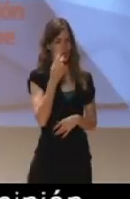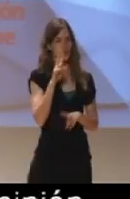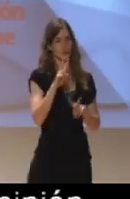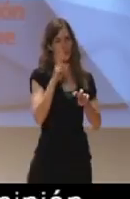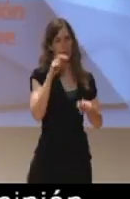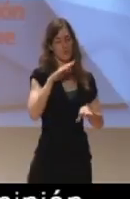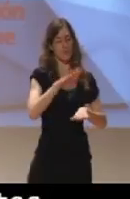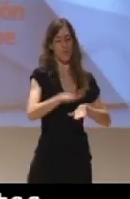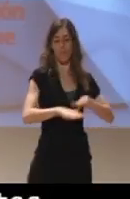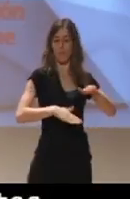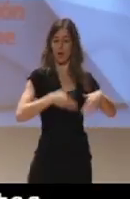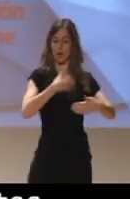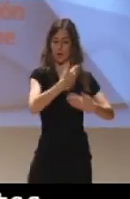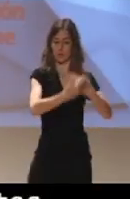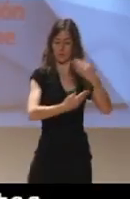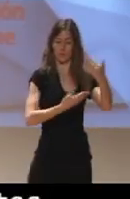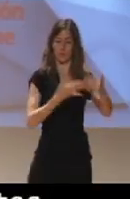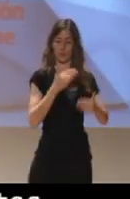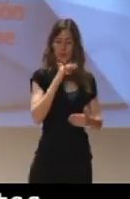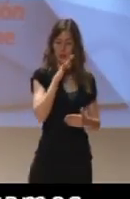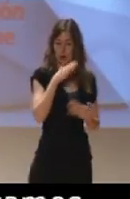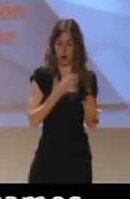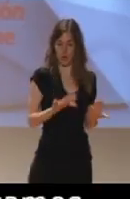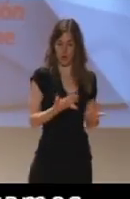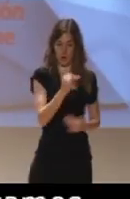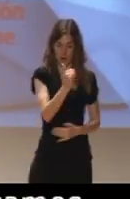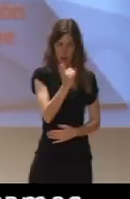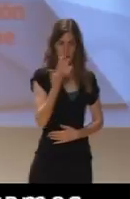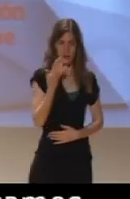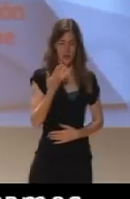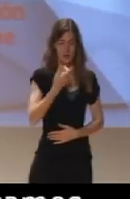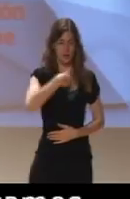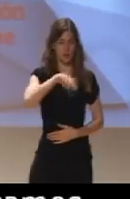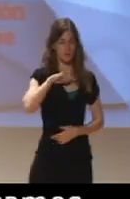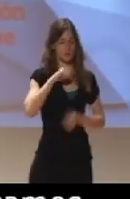because all these new steps that are being taken,